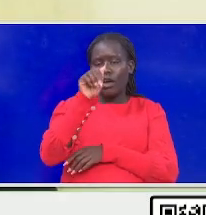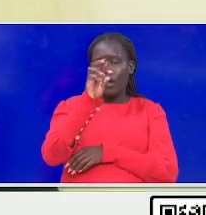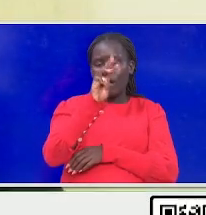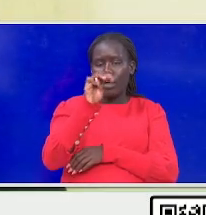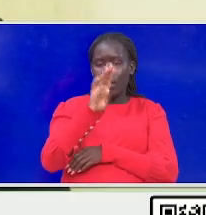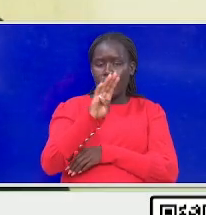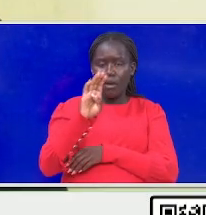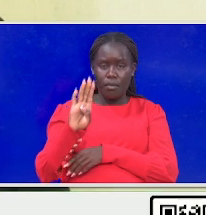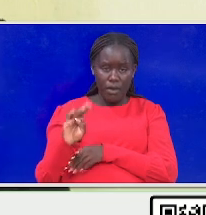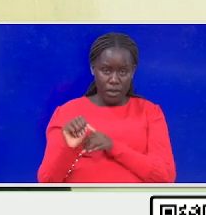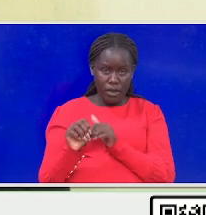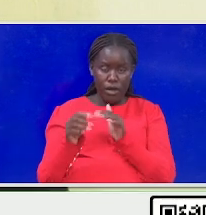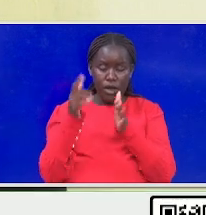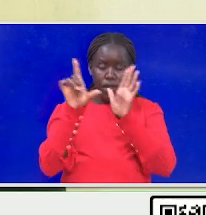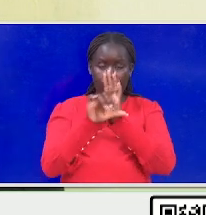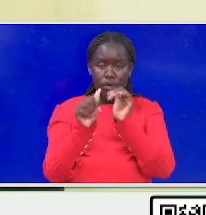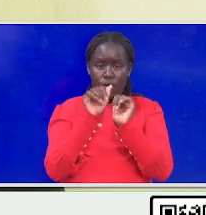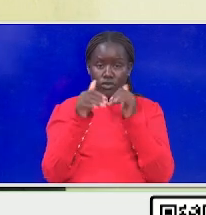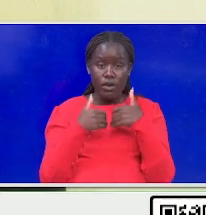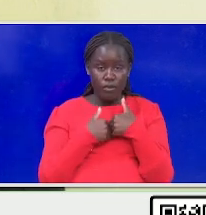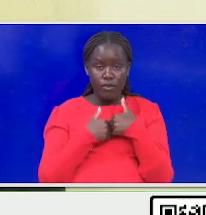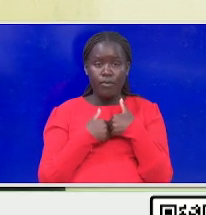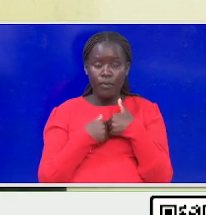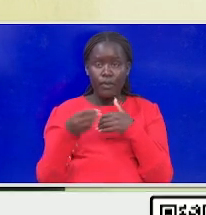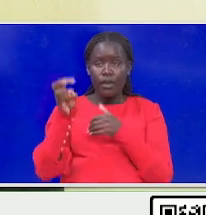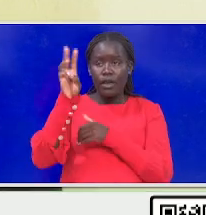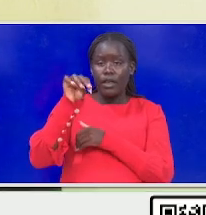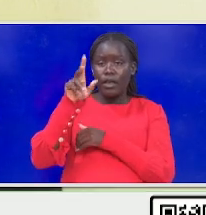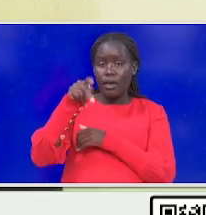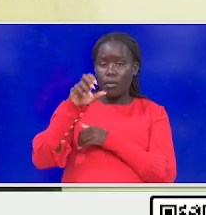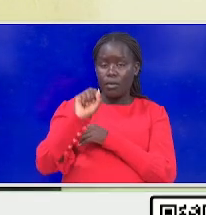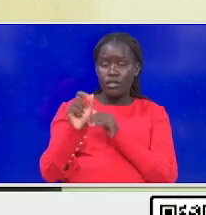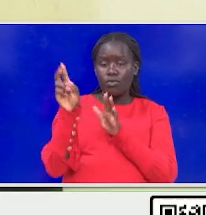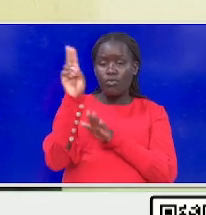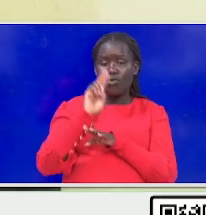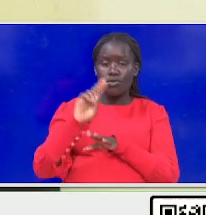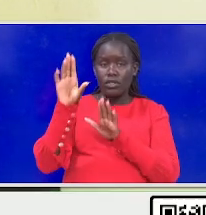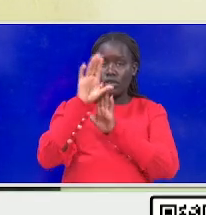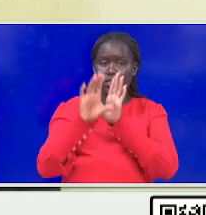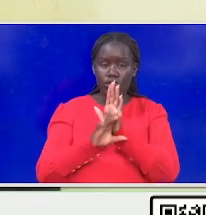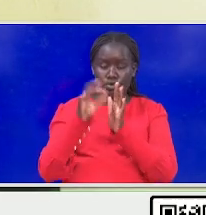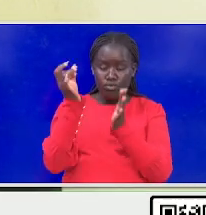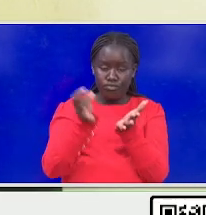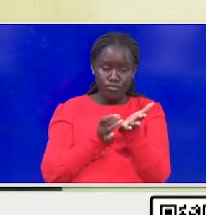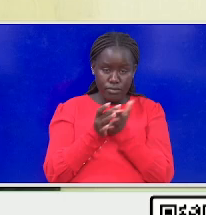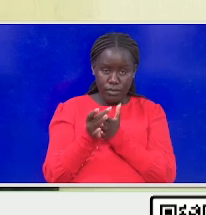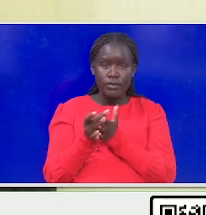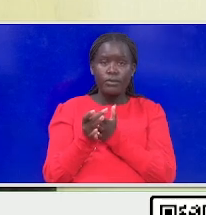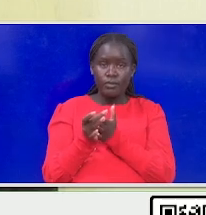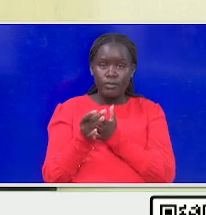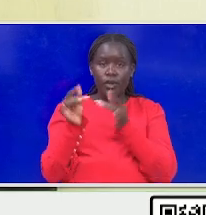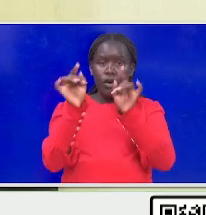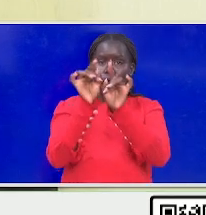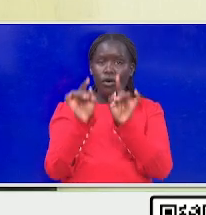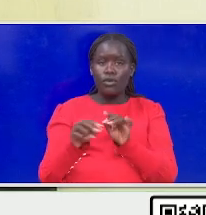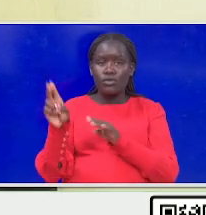of the law we have, the MPs will use this constitution to impeach him. He will also use